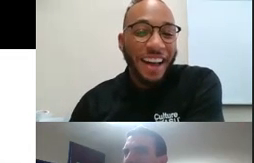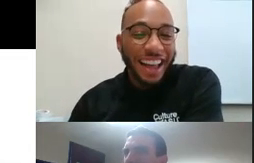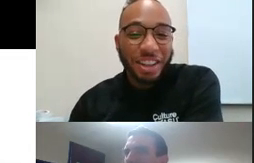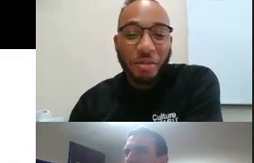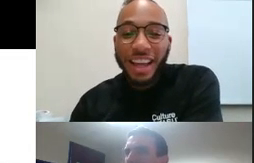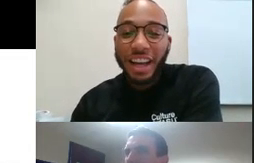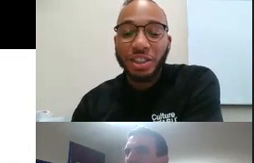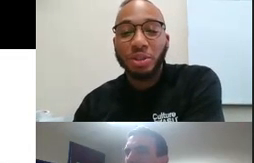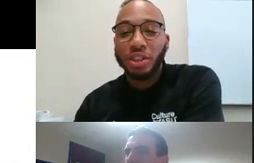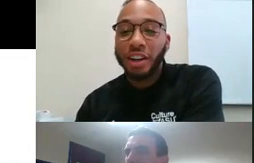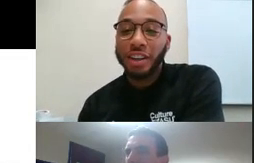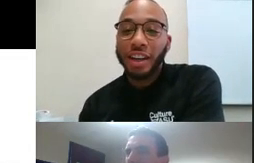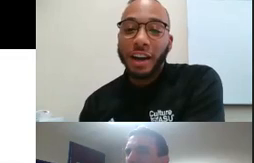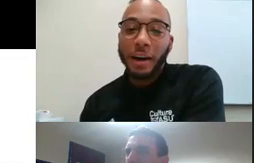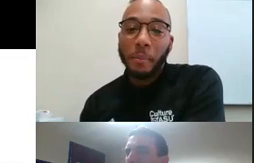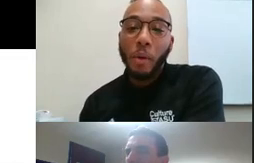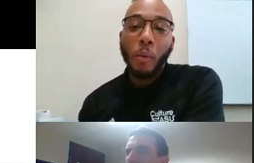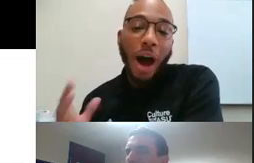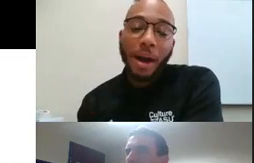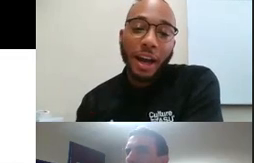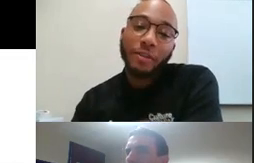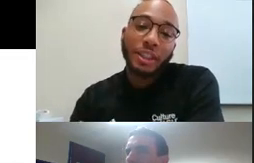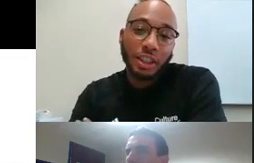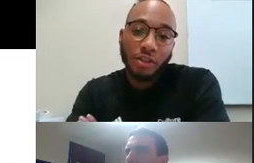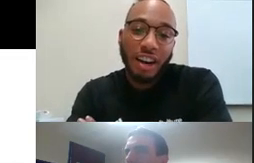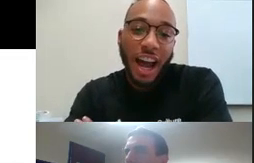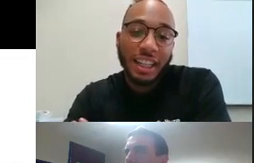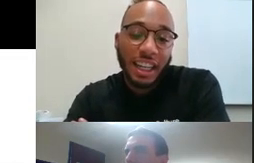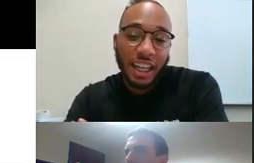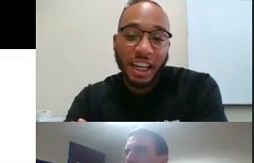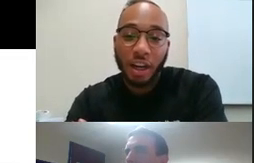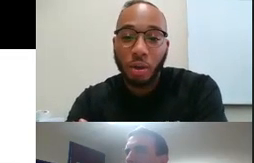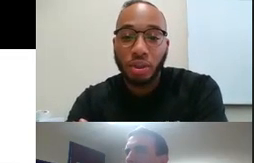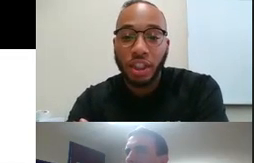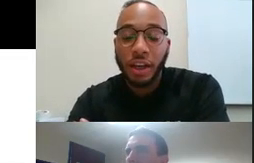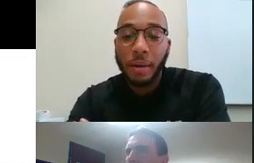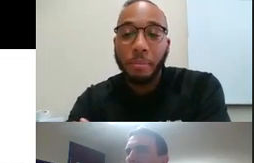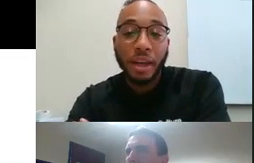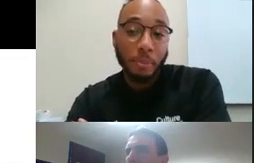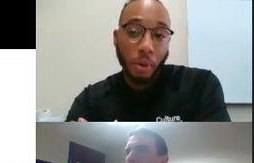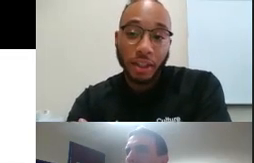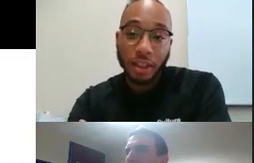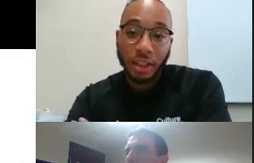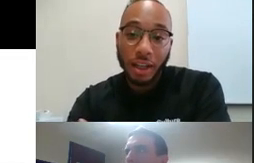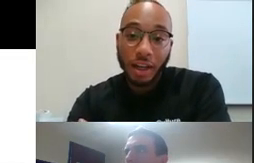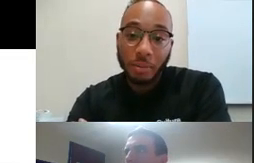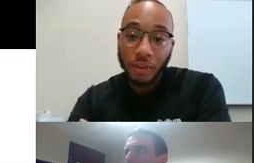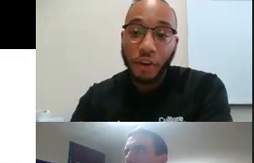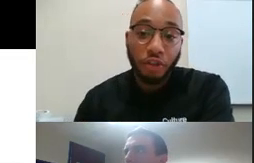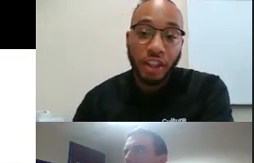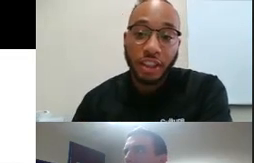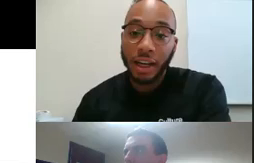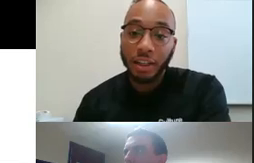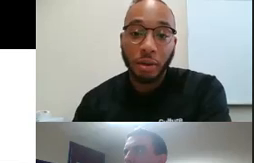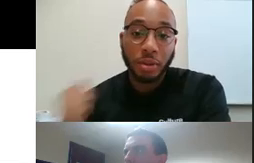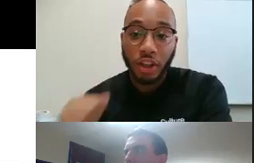while. So with ASU's charter, why might conversations around identity and inclusion be important? So feel